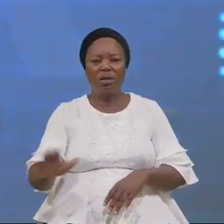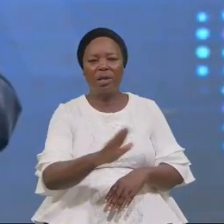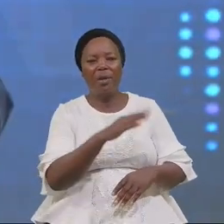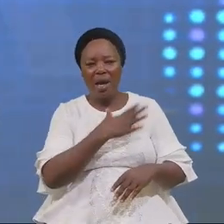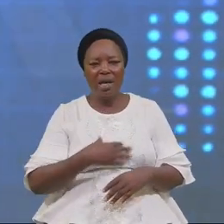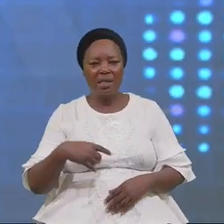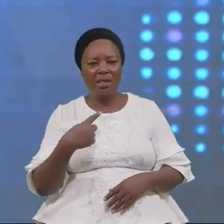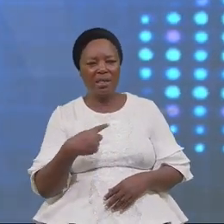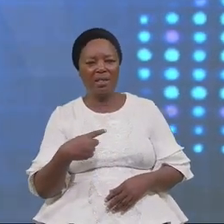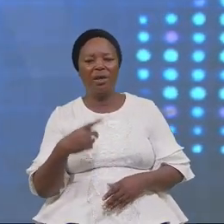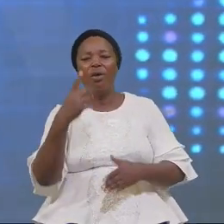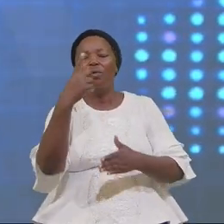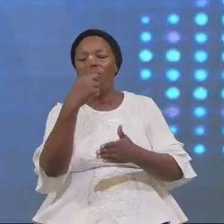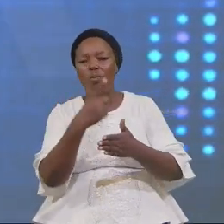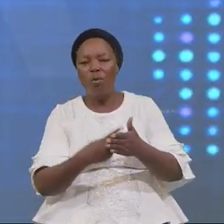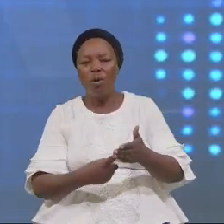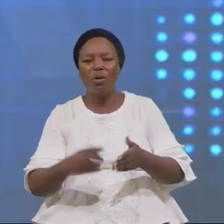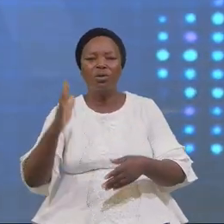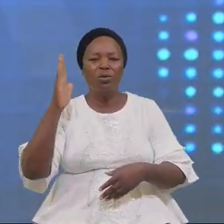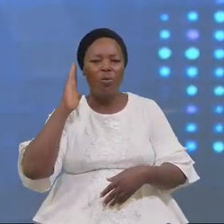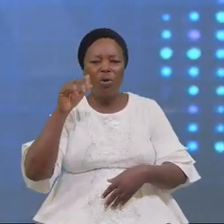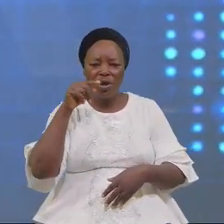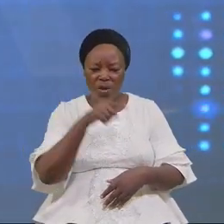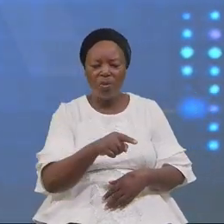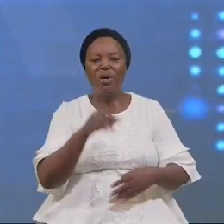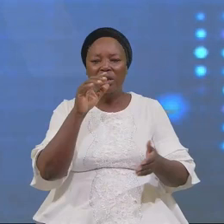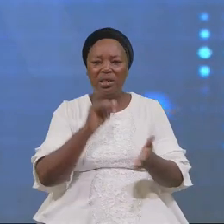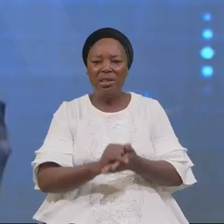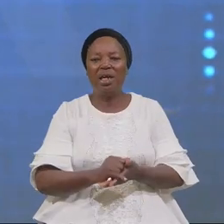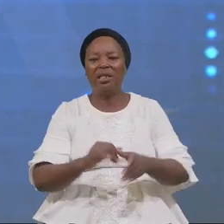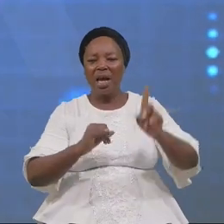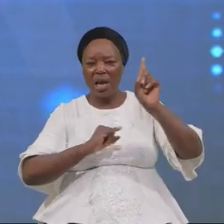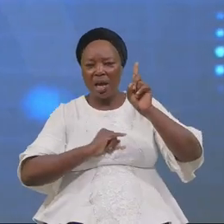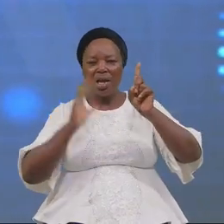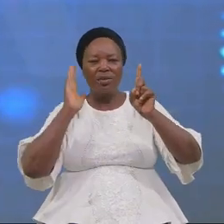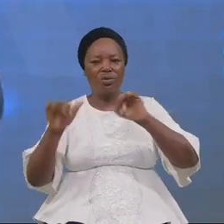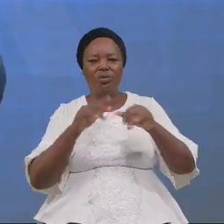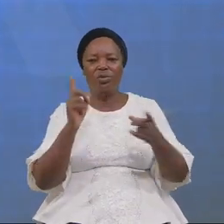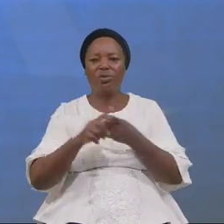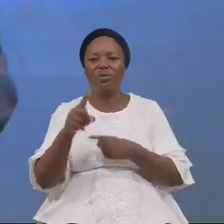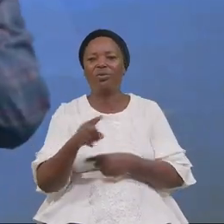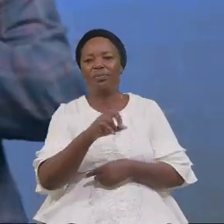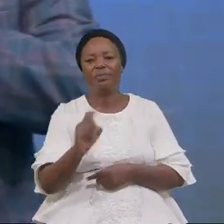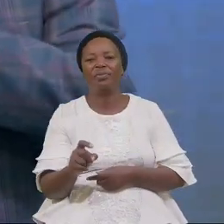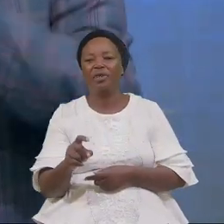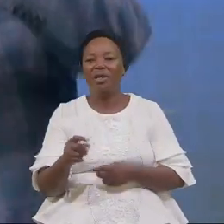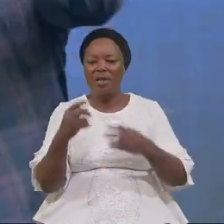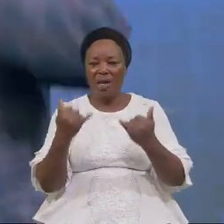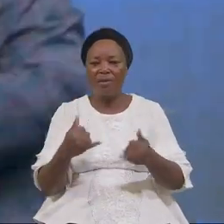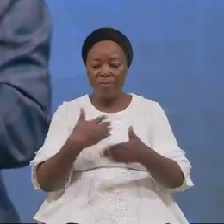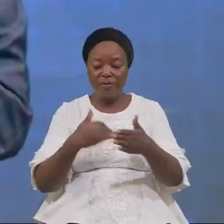said, what will ye that I should do unto you? Now, before I